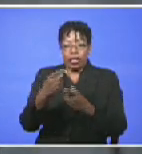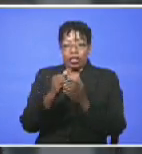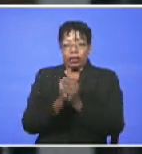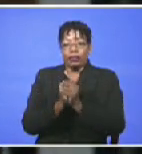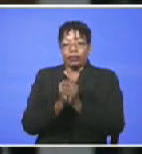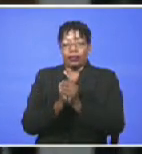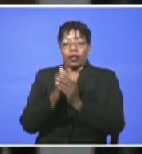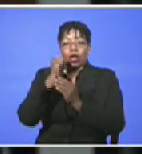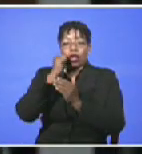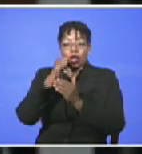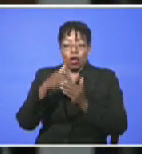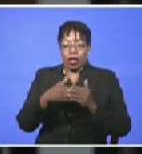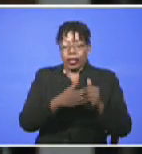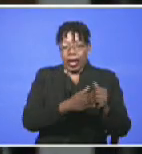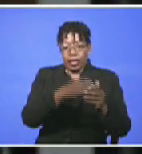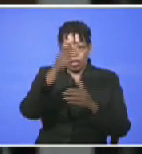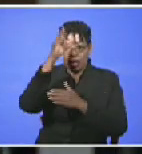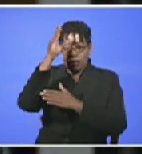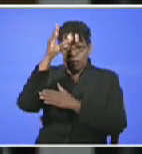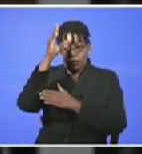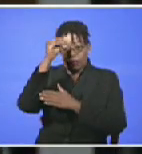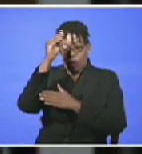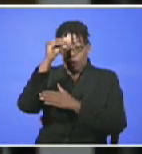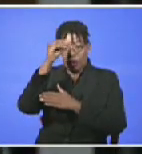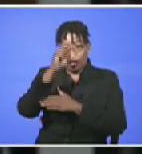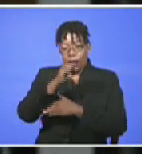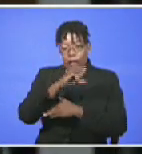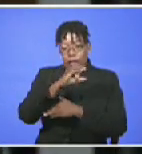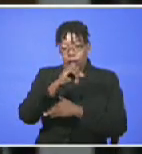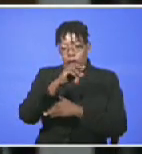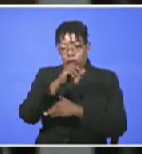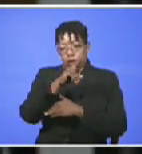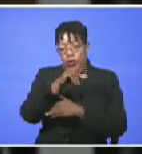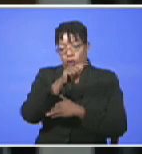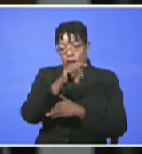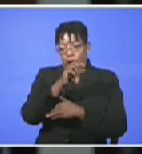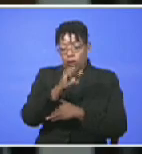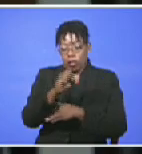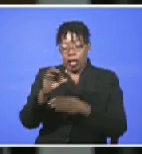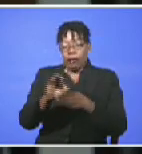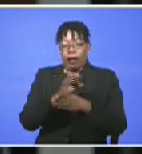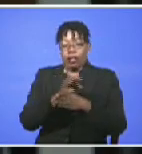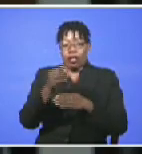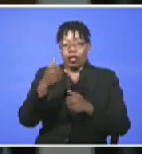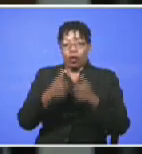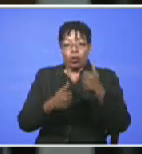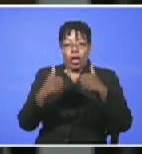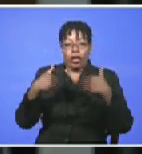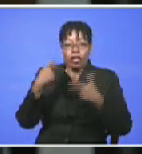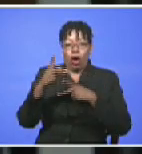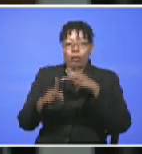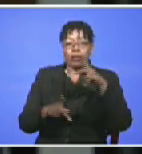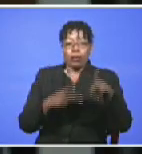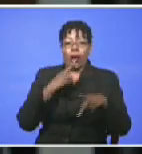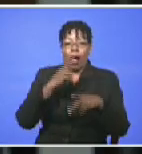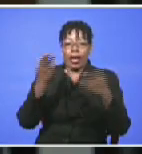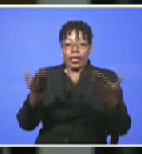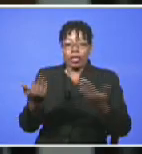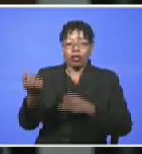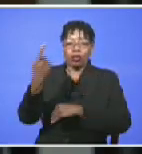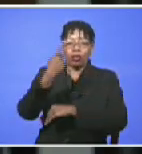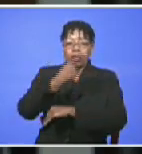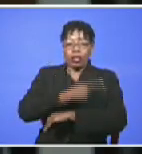Girls Guides, the Boys Guides, the Scouts, the foundation upon which young people are here today, and